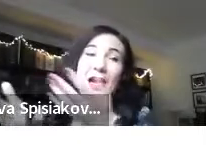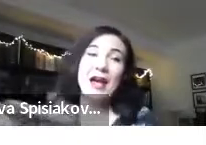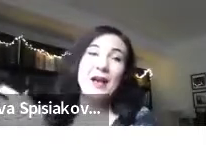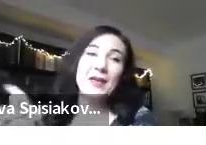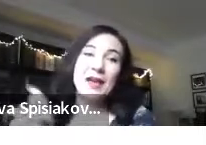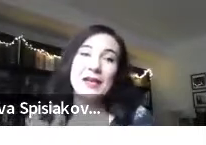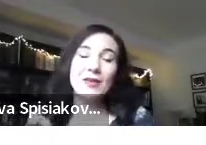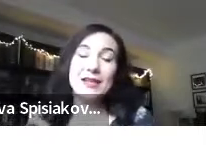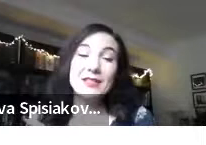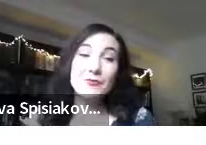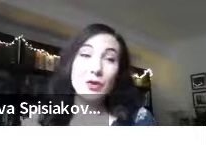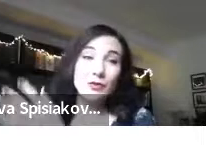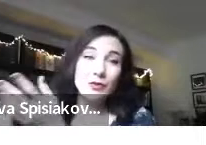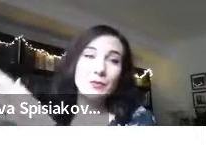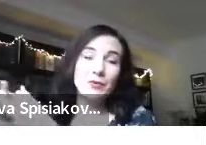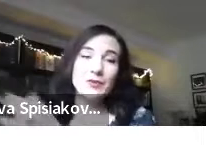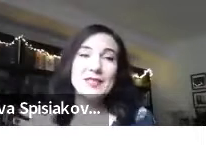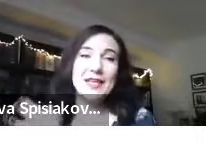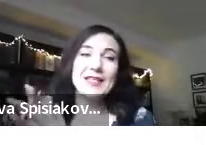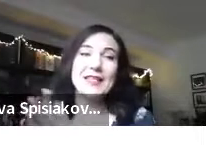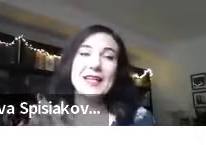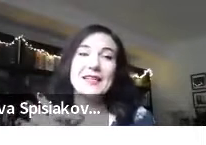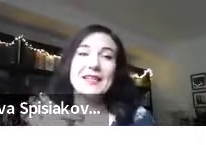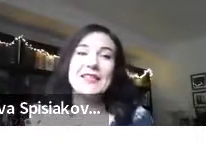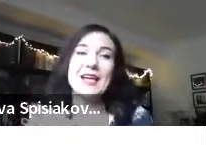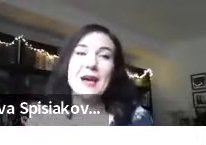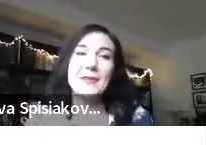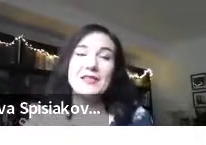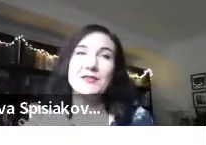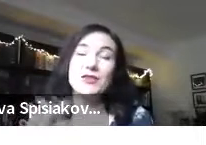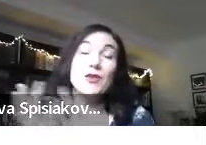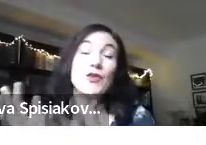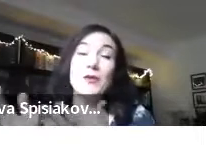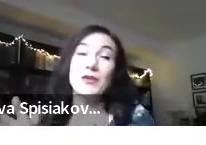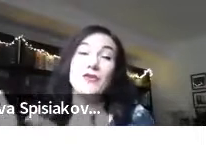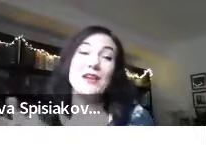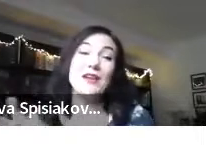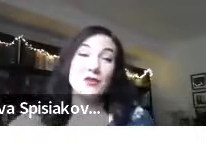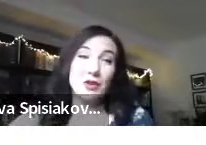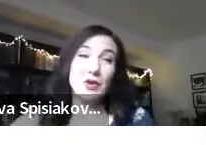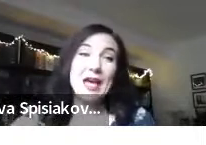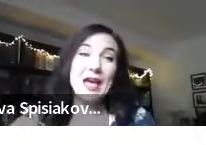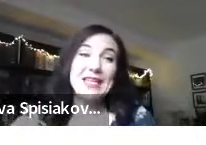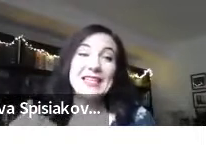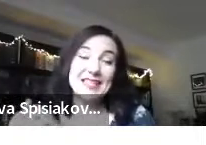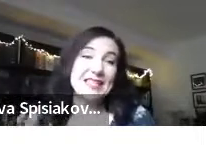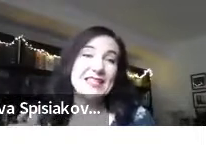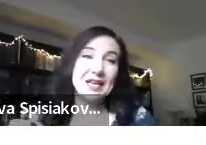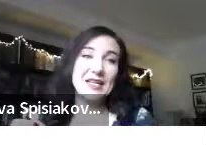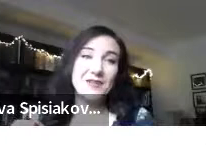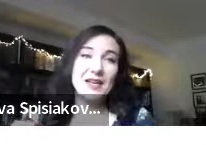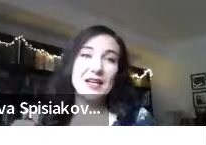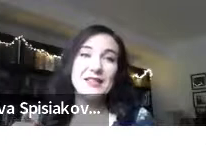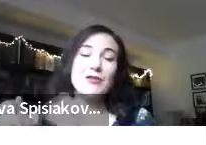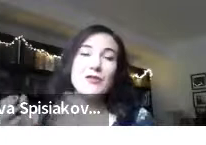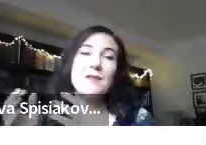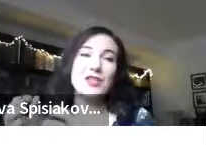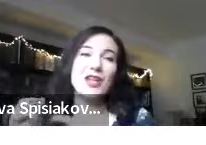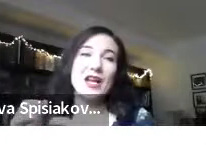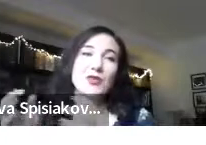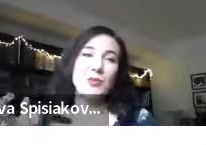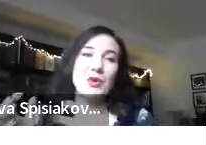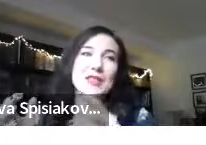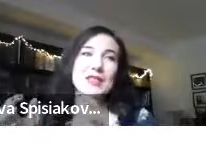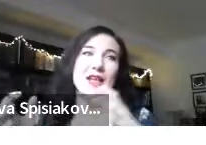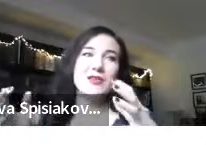overlap. A collected volume from Professor Sati and others is so far one of the very few that exist within this field. And I would very